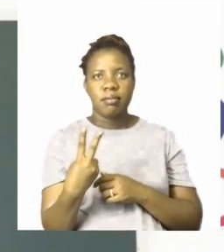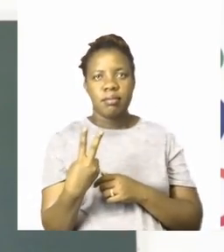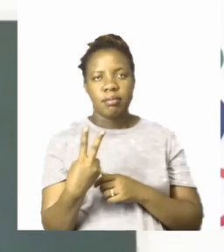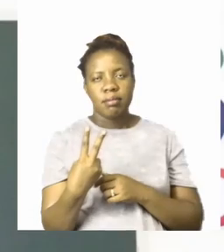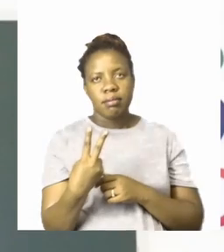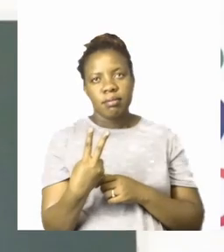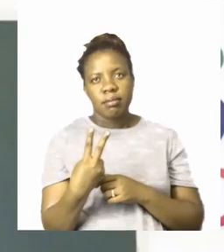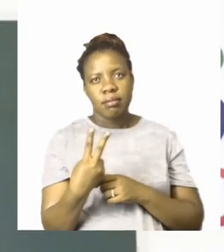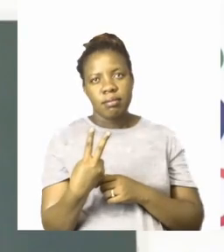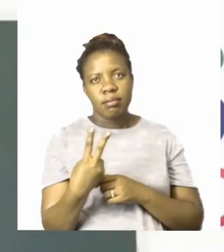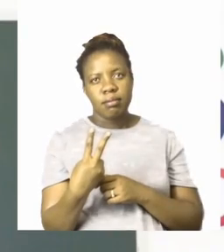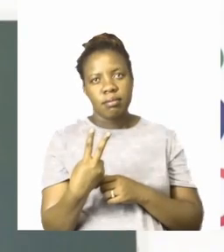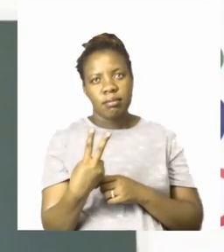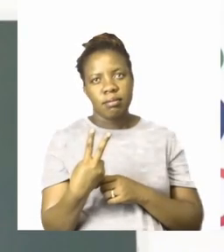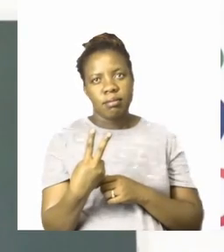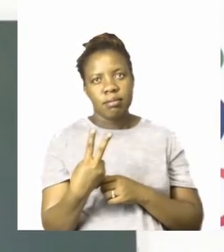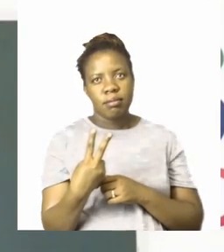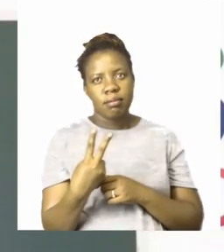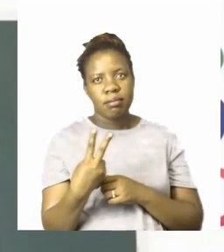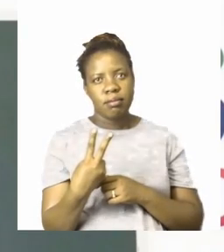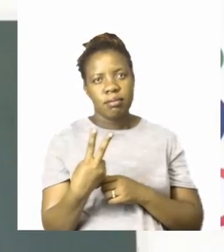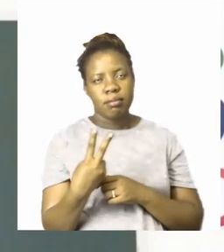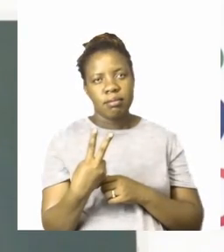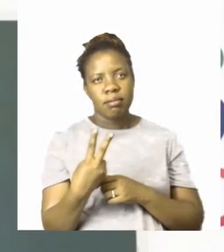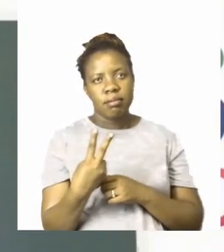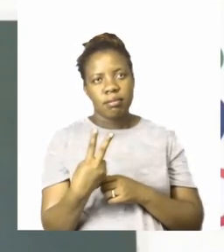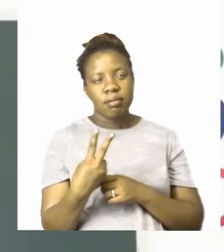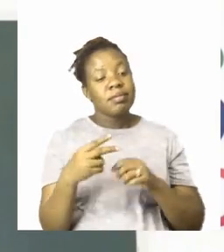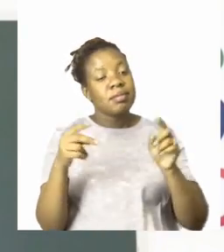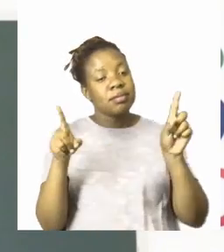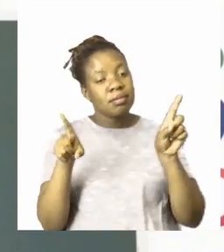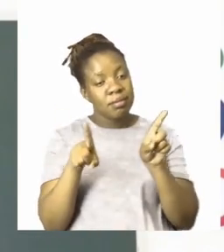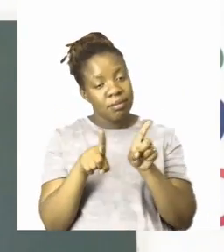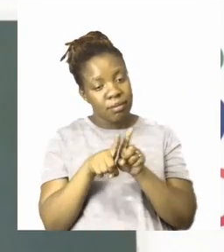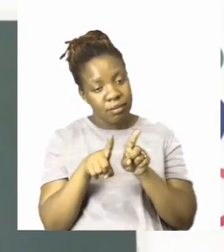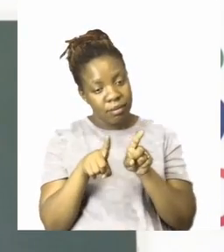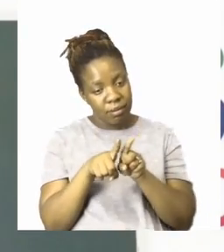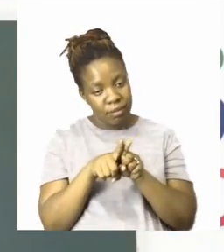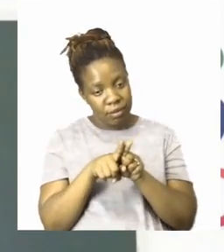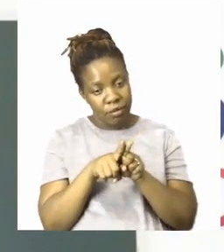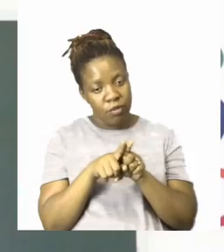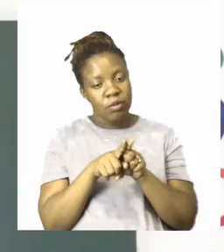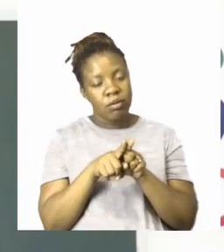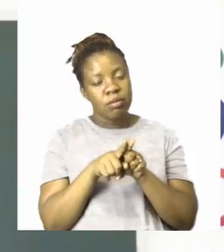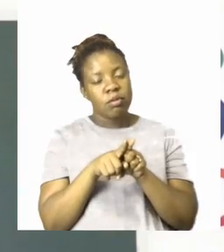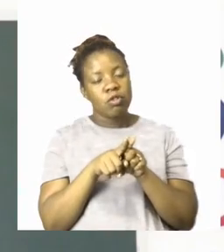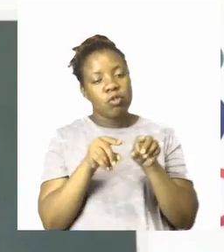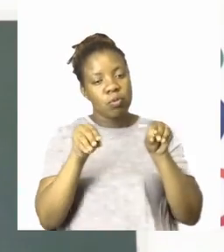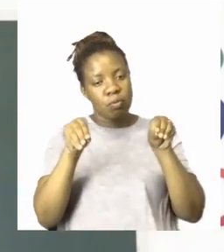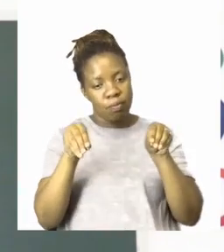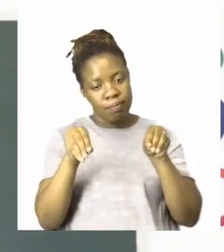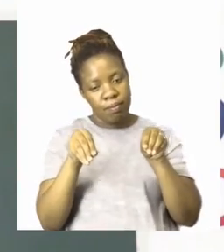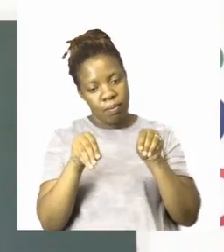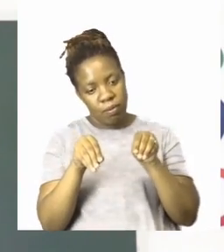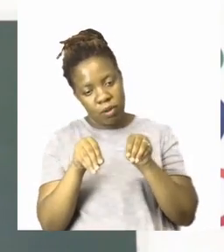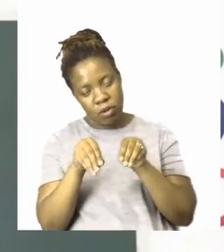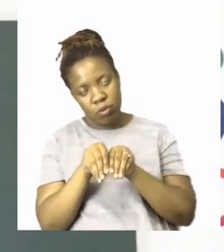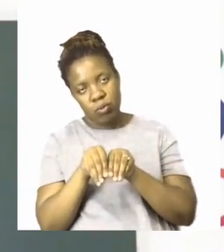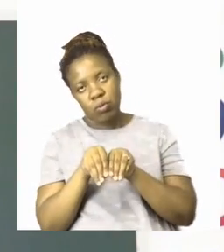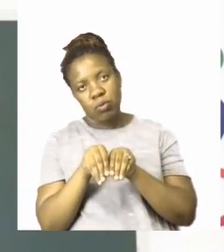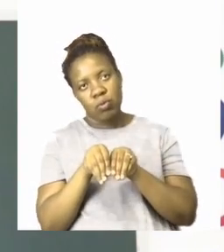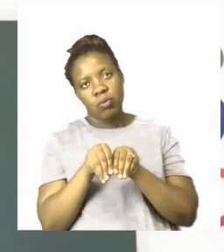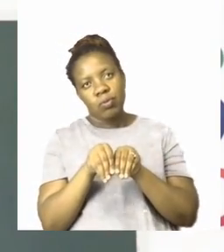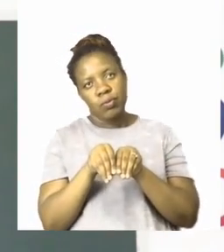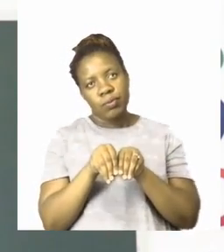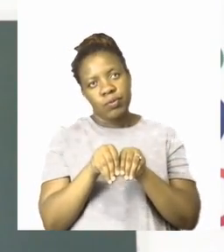652. Right? And that is how you add together or do a plus sum.